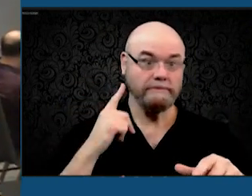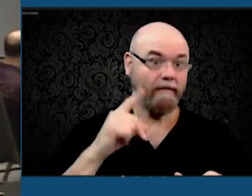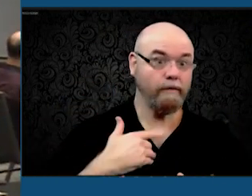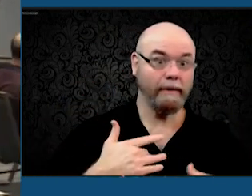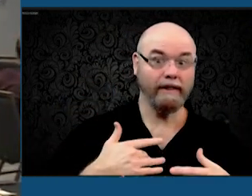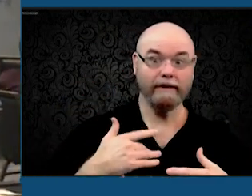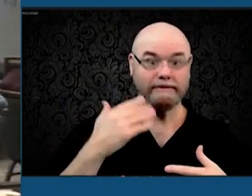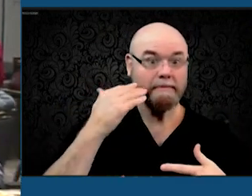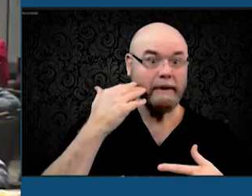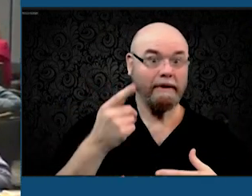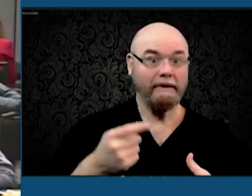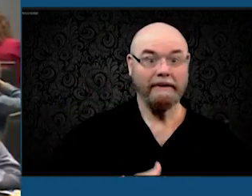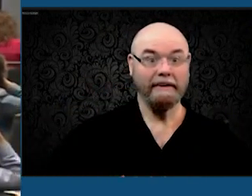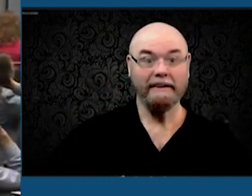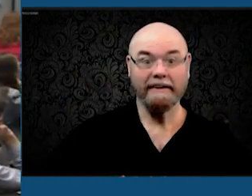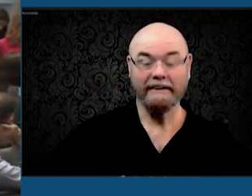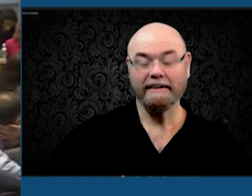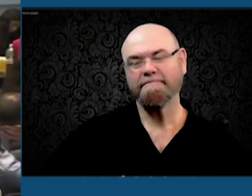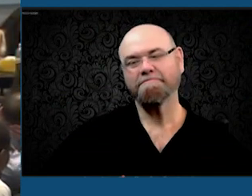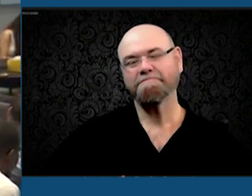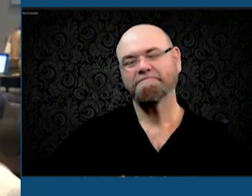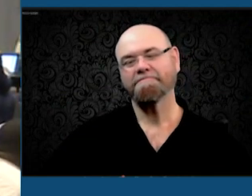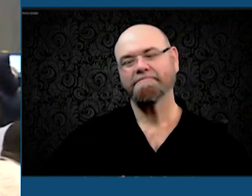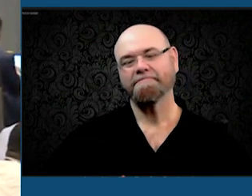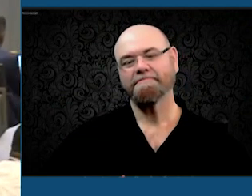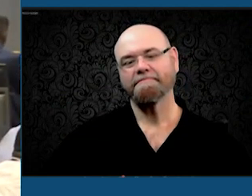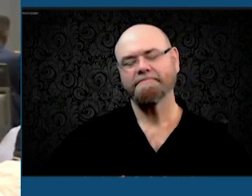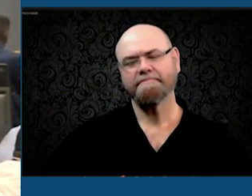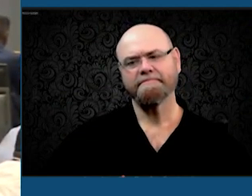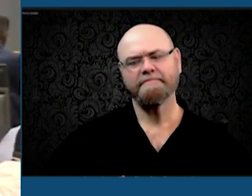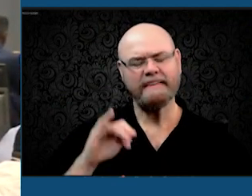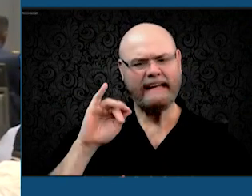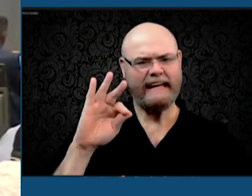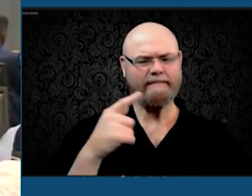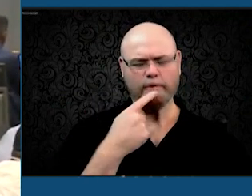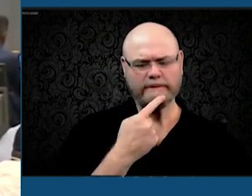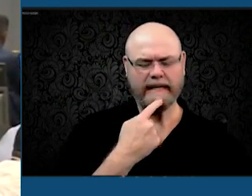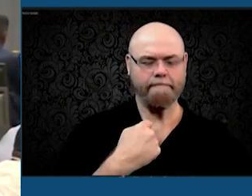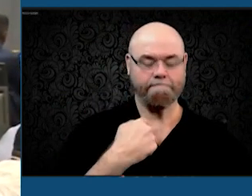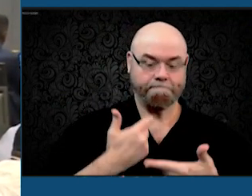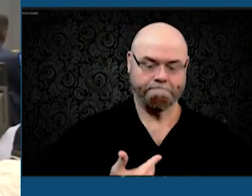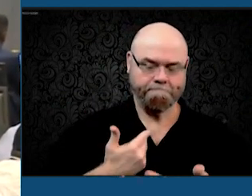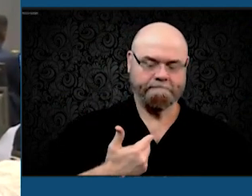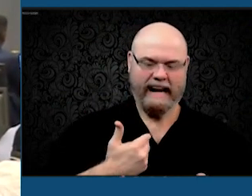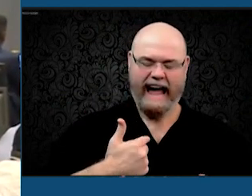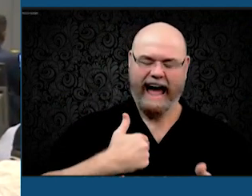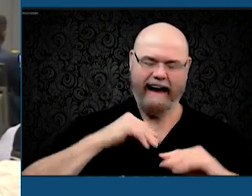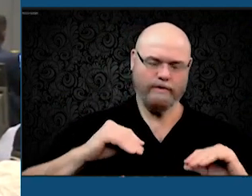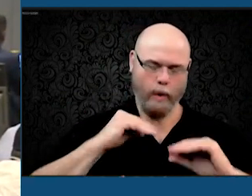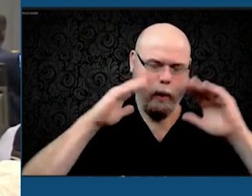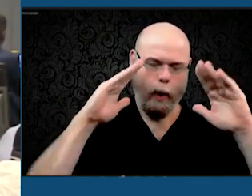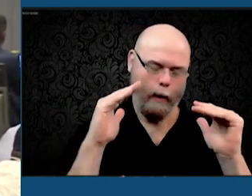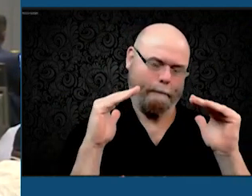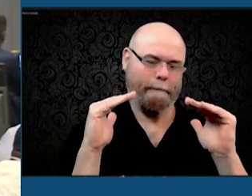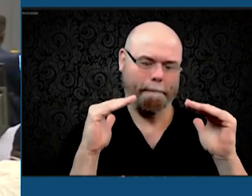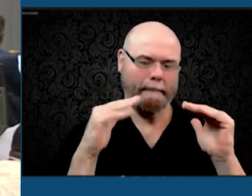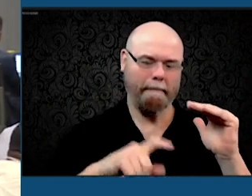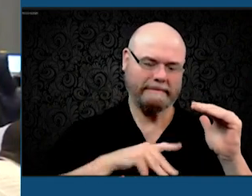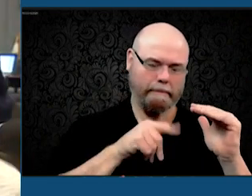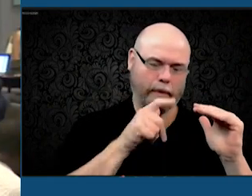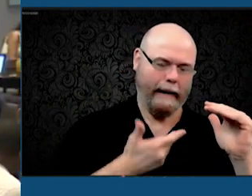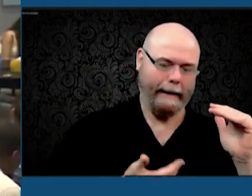If we have a mindset that this is who I am, there's no hope, we're never going to get anywhere. If